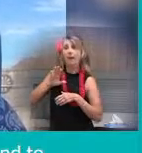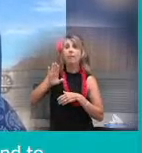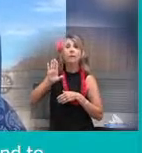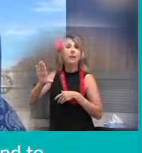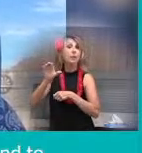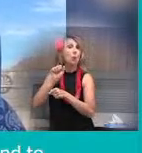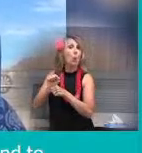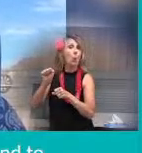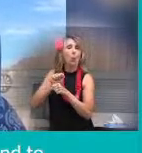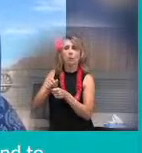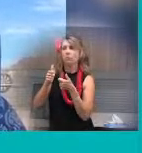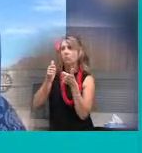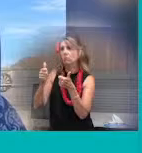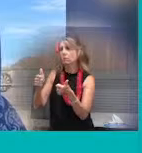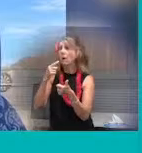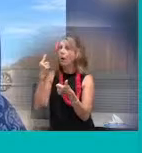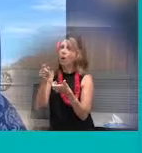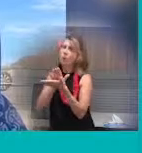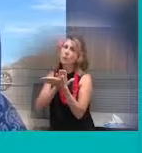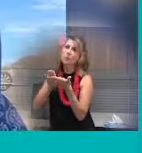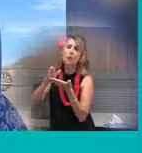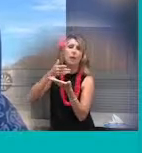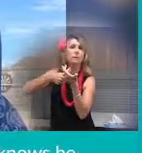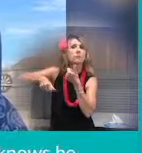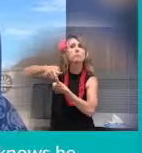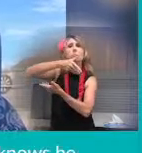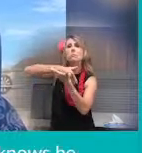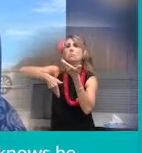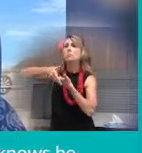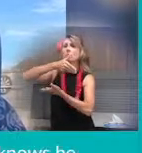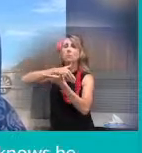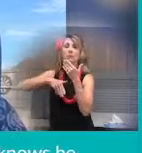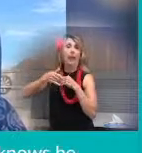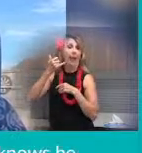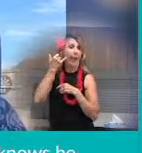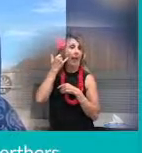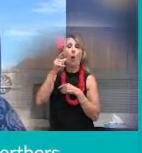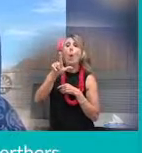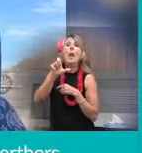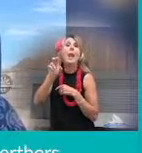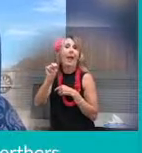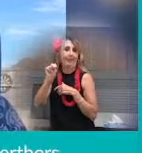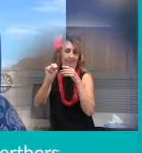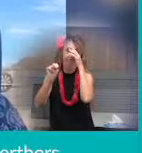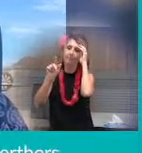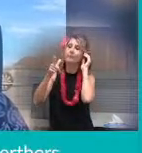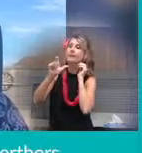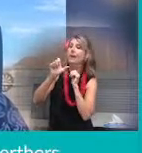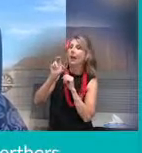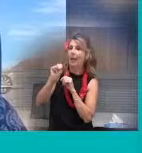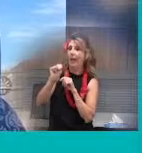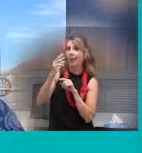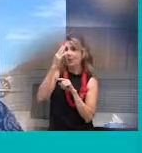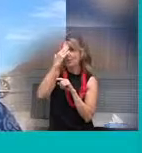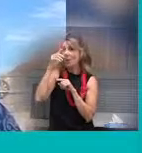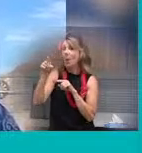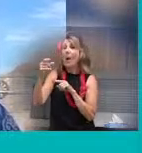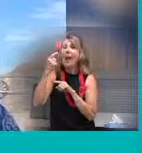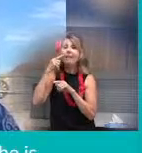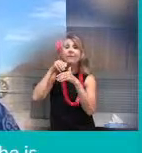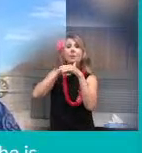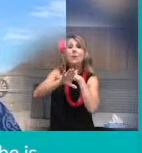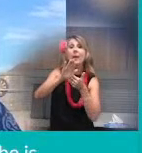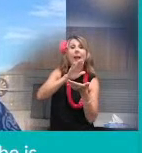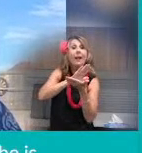kind for others and to others. Anyone who has worked with Len knows he is famous for always leaving a Werther's candy behind